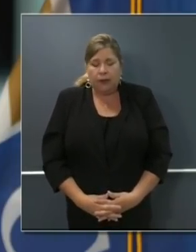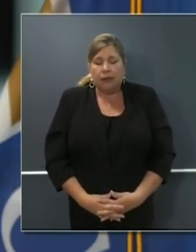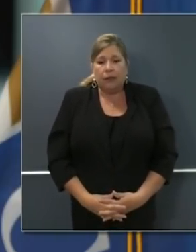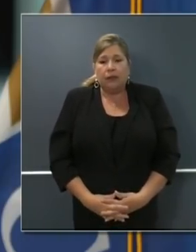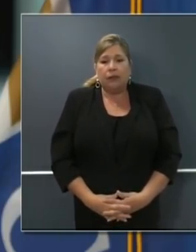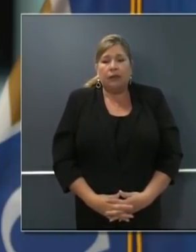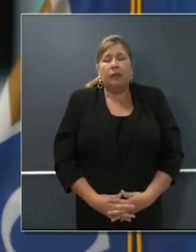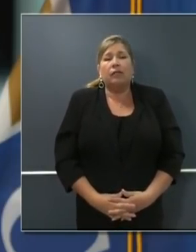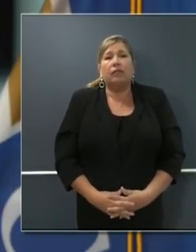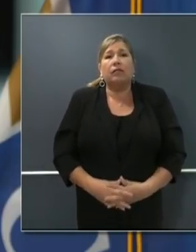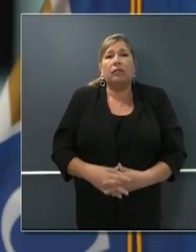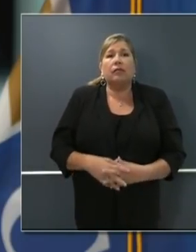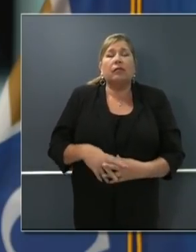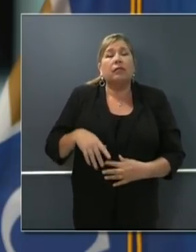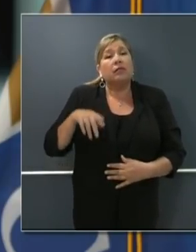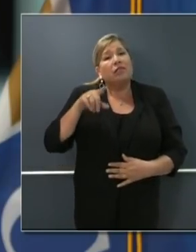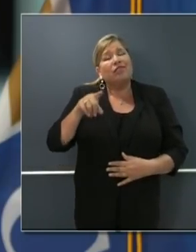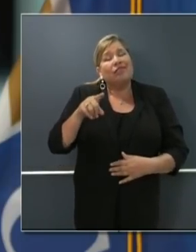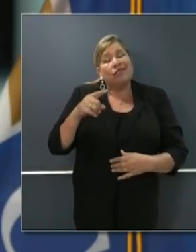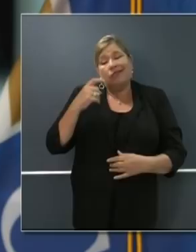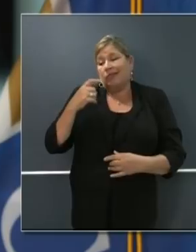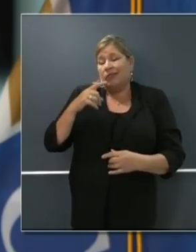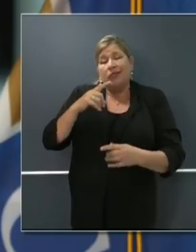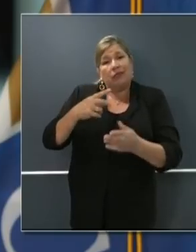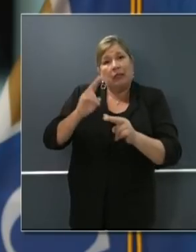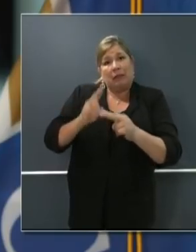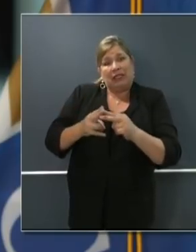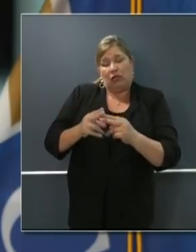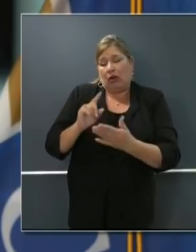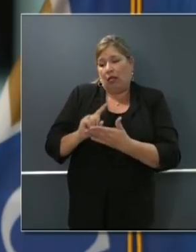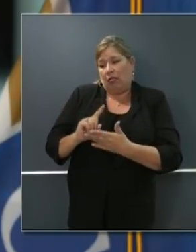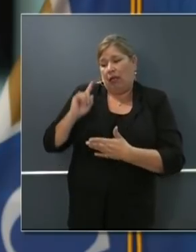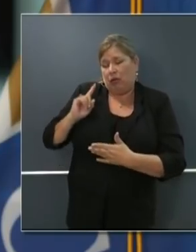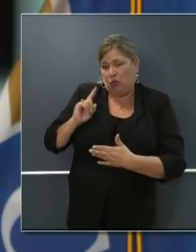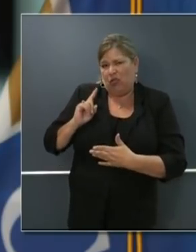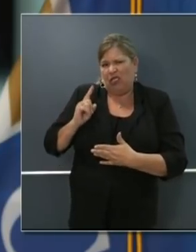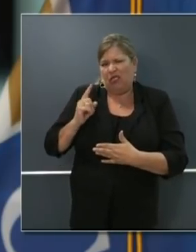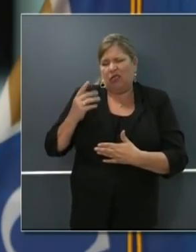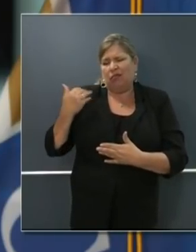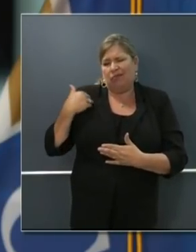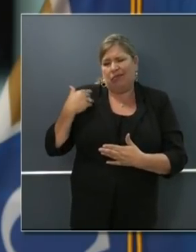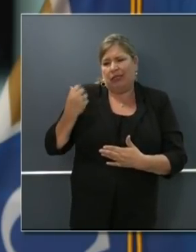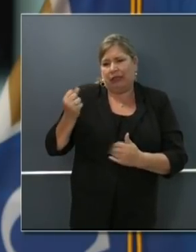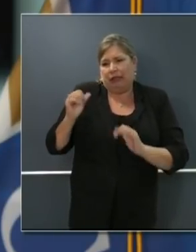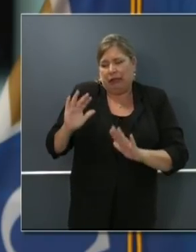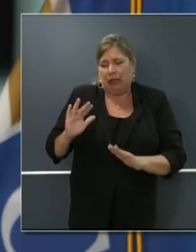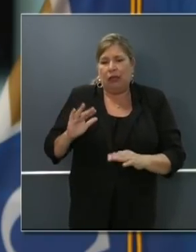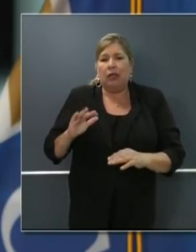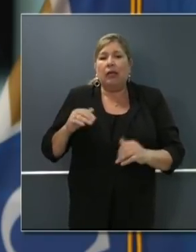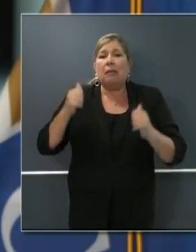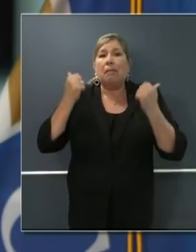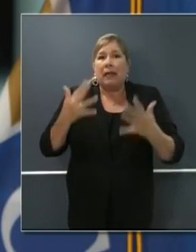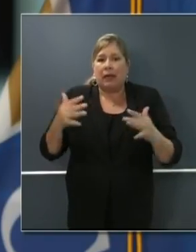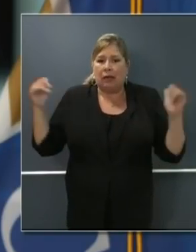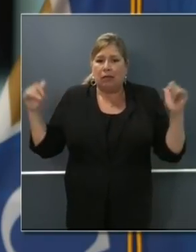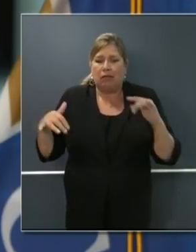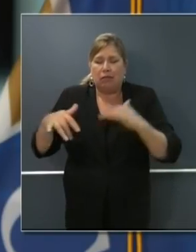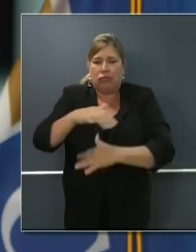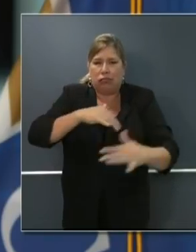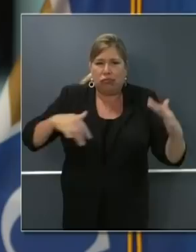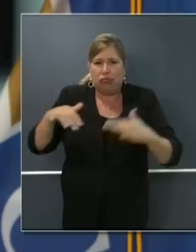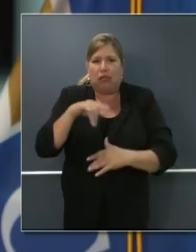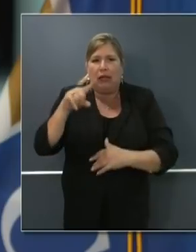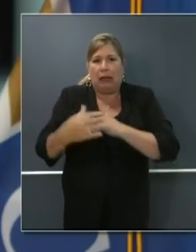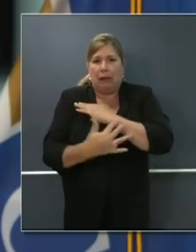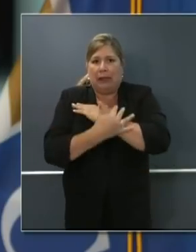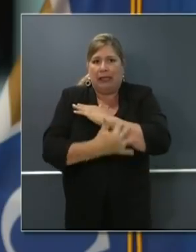Orange County, are there any outbreaks of cases, hospitalizations, anything like that you've seen that would